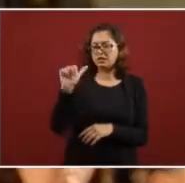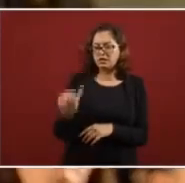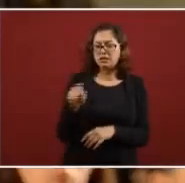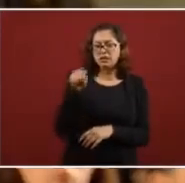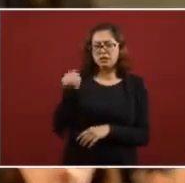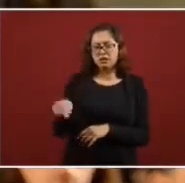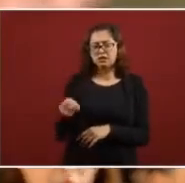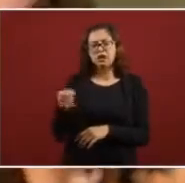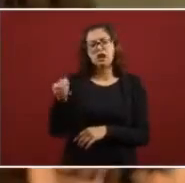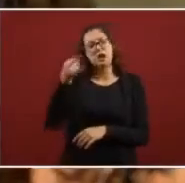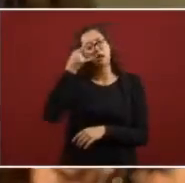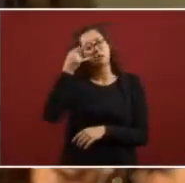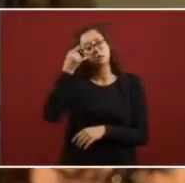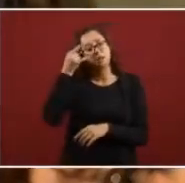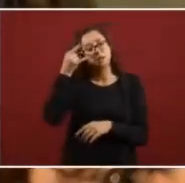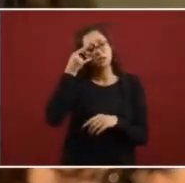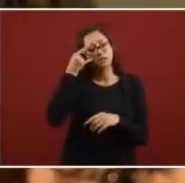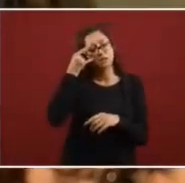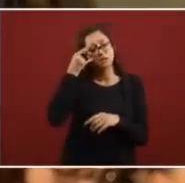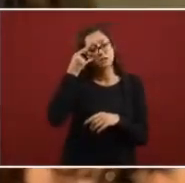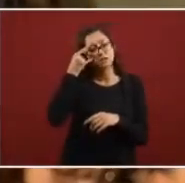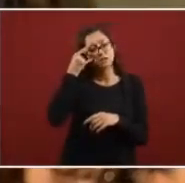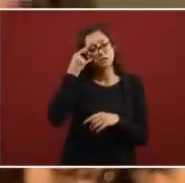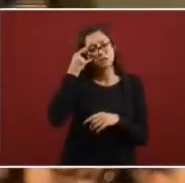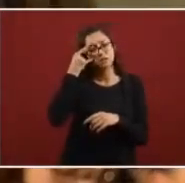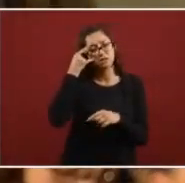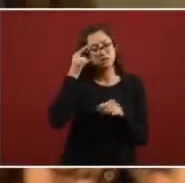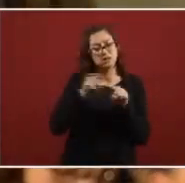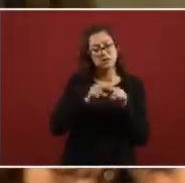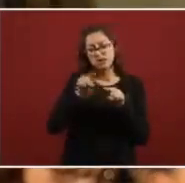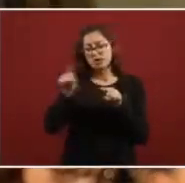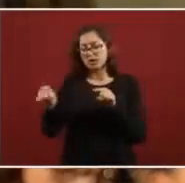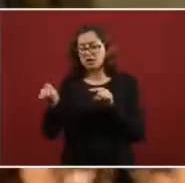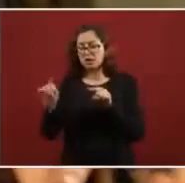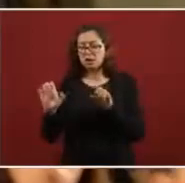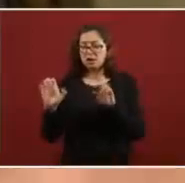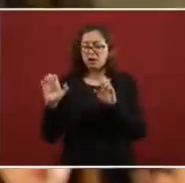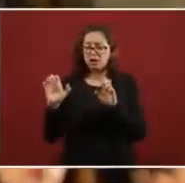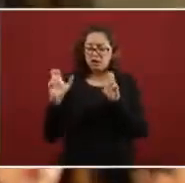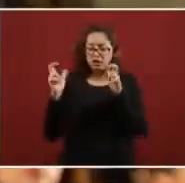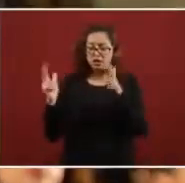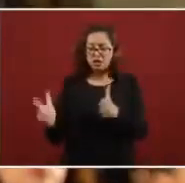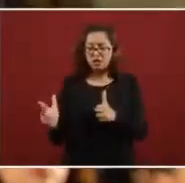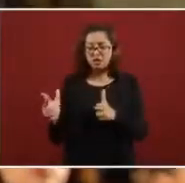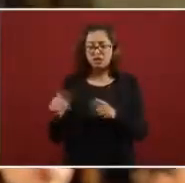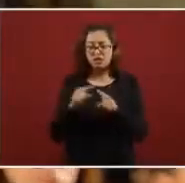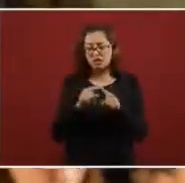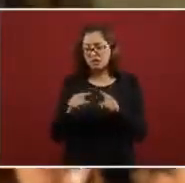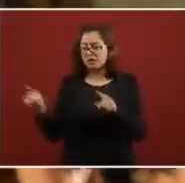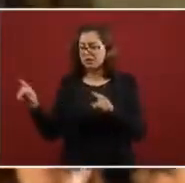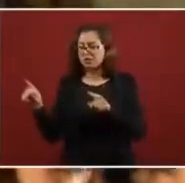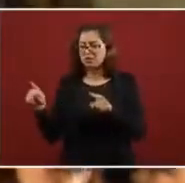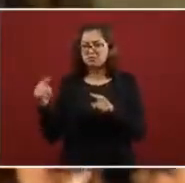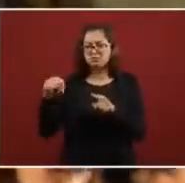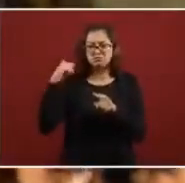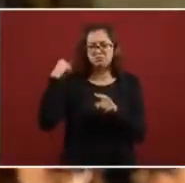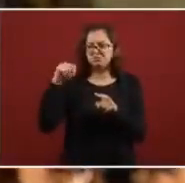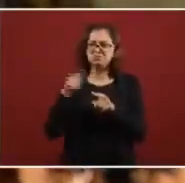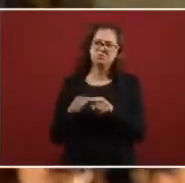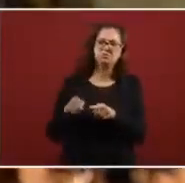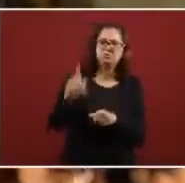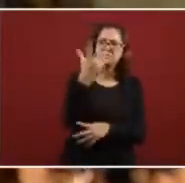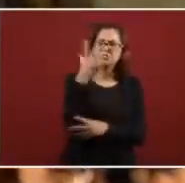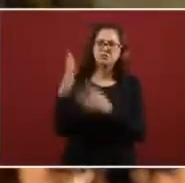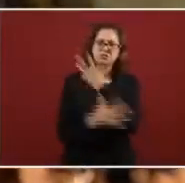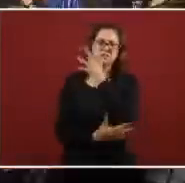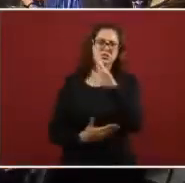There was in December when they were going to Campeche. So they went through the